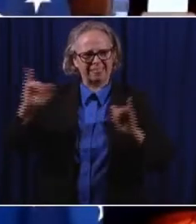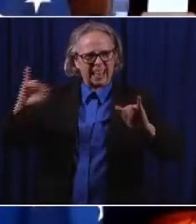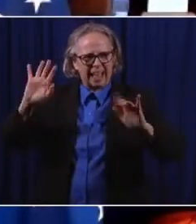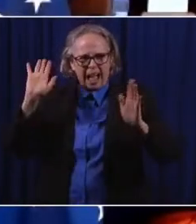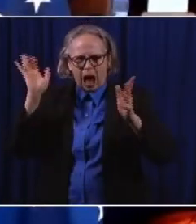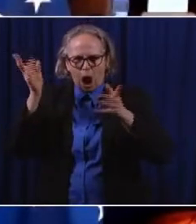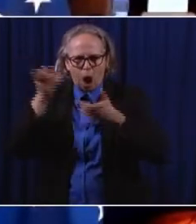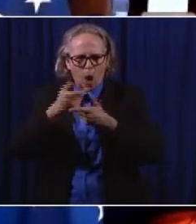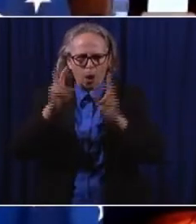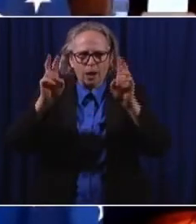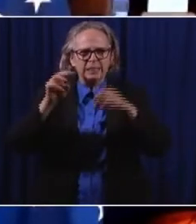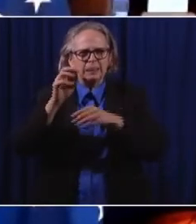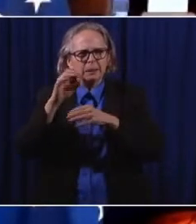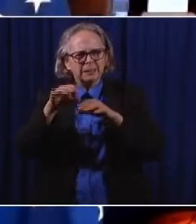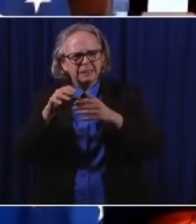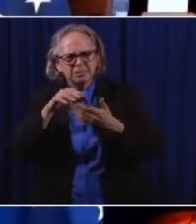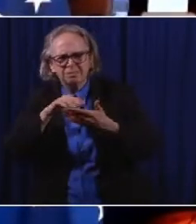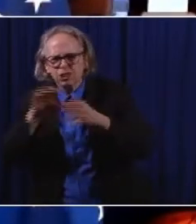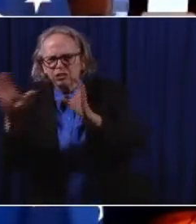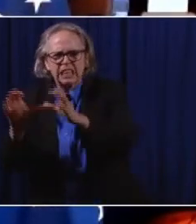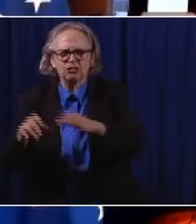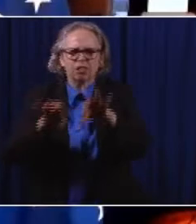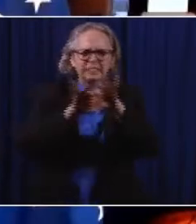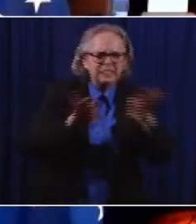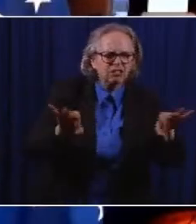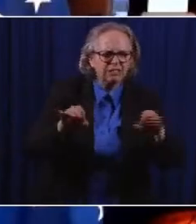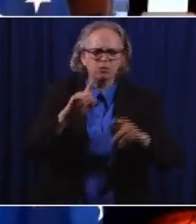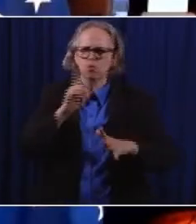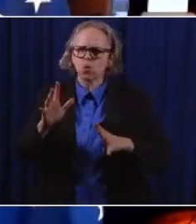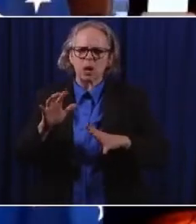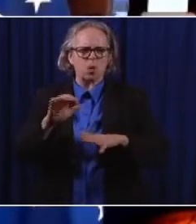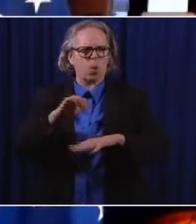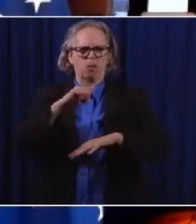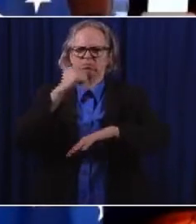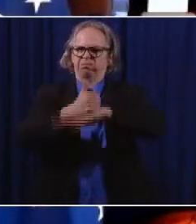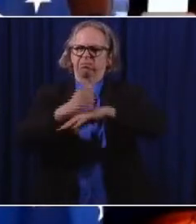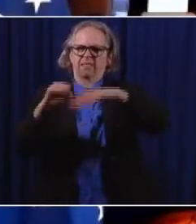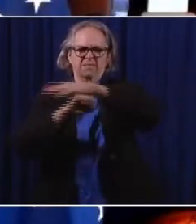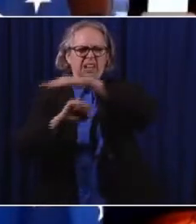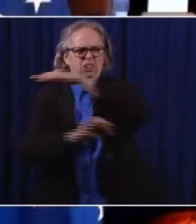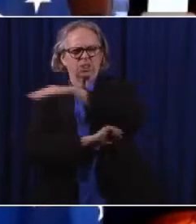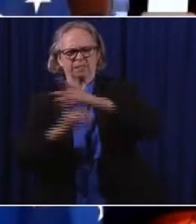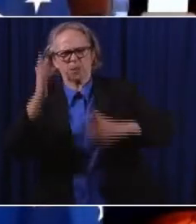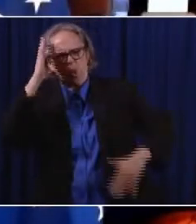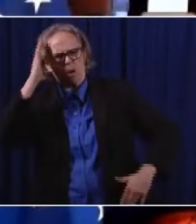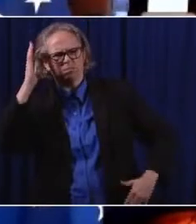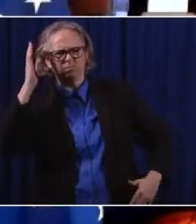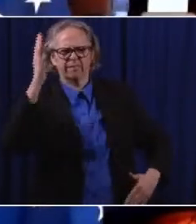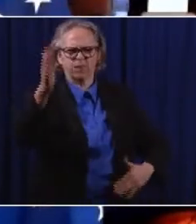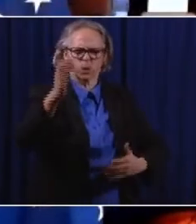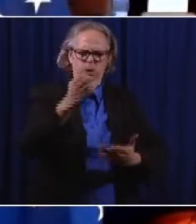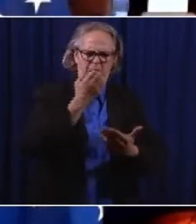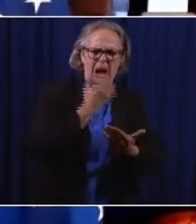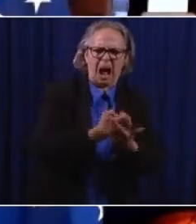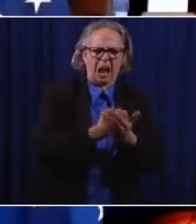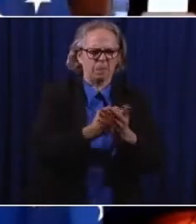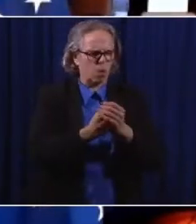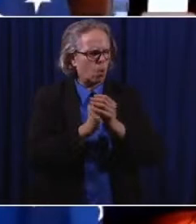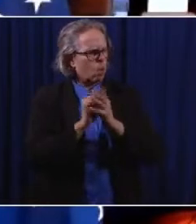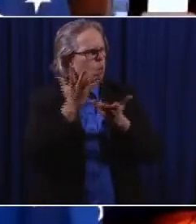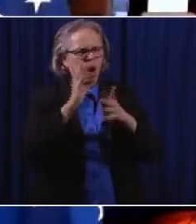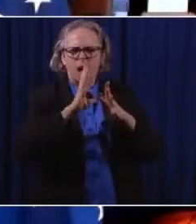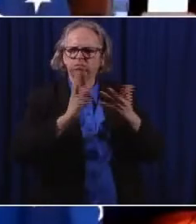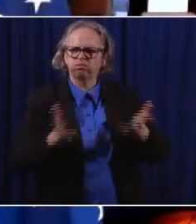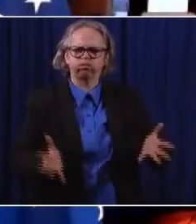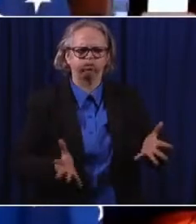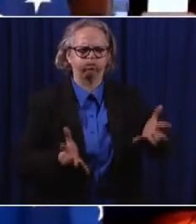the foundation of a growing, vibrant economy. More and more employers are turning to these industry